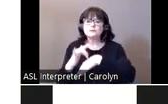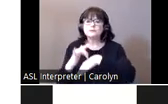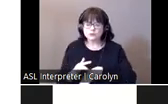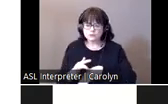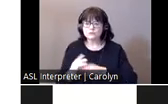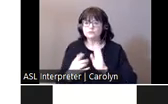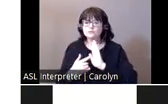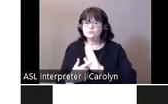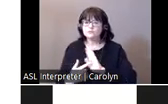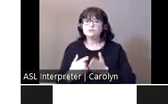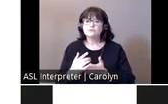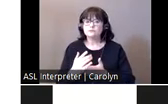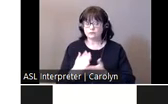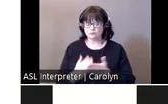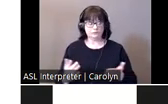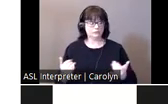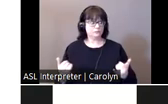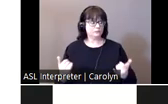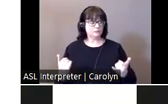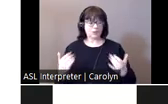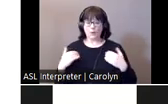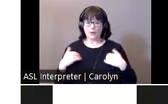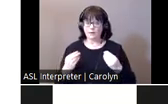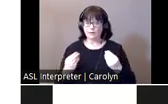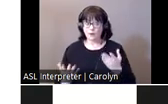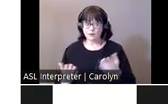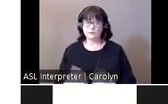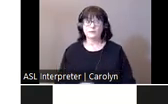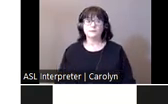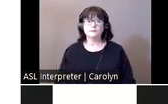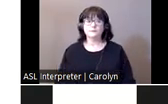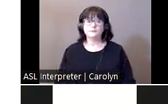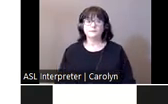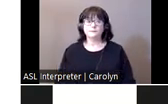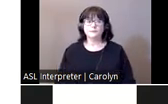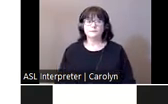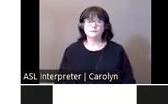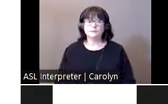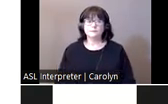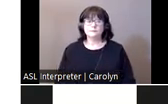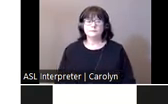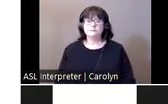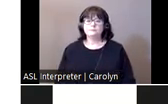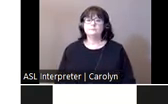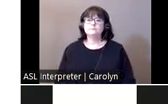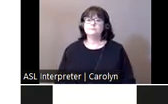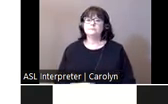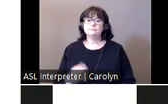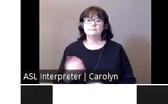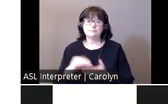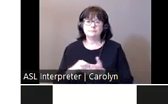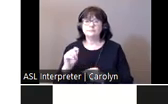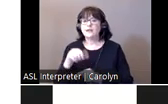micro-credentials that are currently around. And I want to go back once more to a short